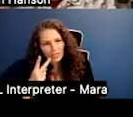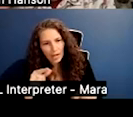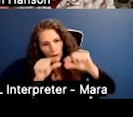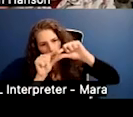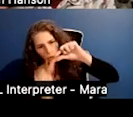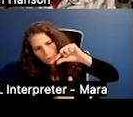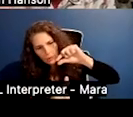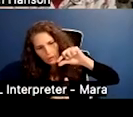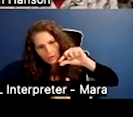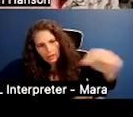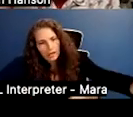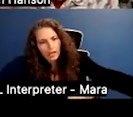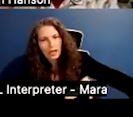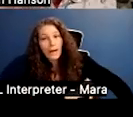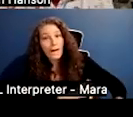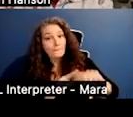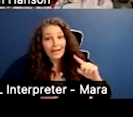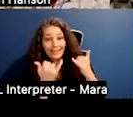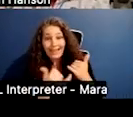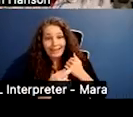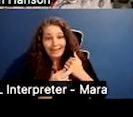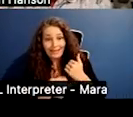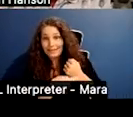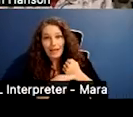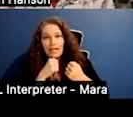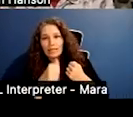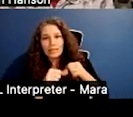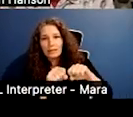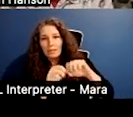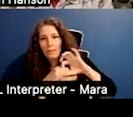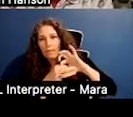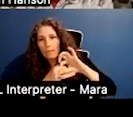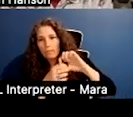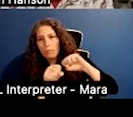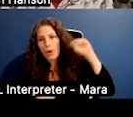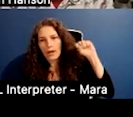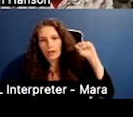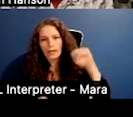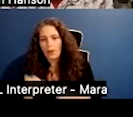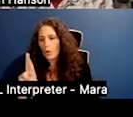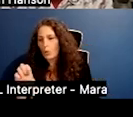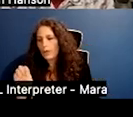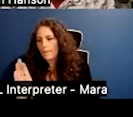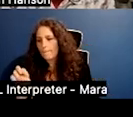out of the cell that time. The rebar held it in place. So next slide, please.